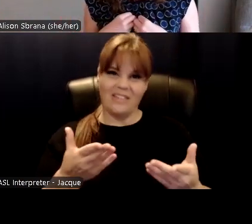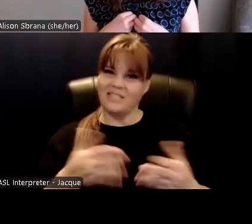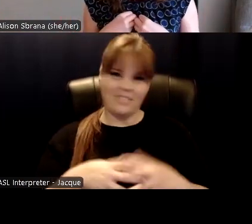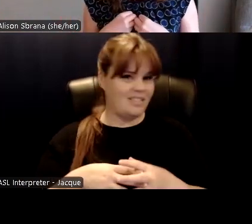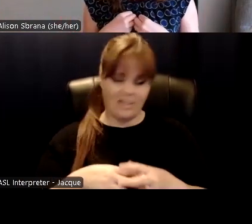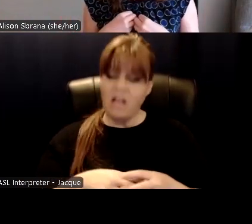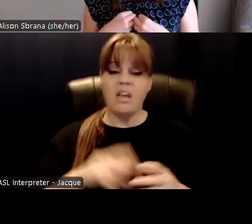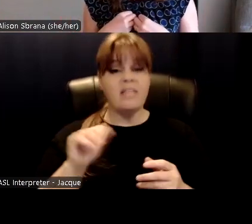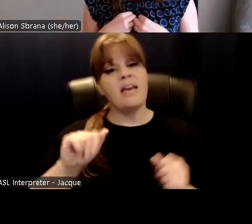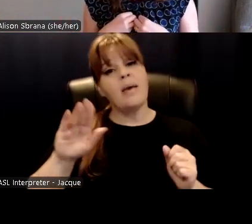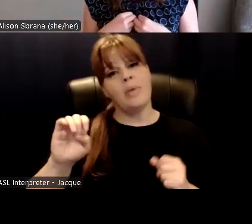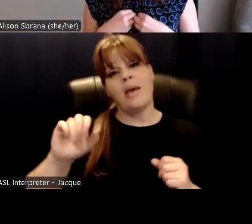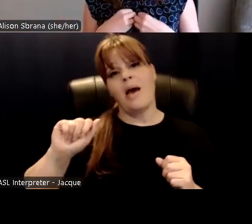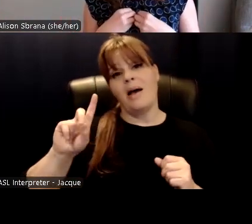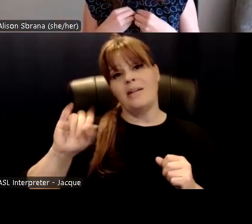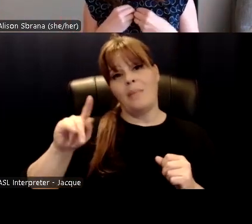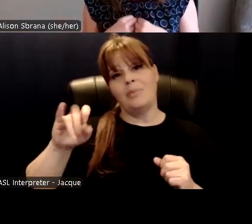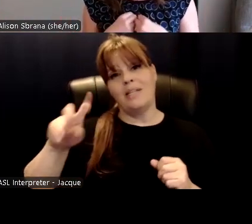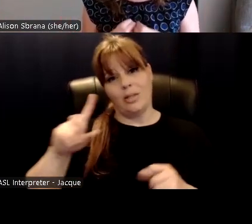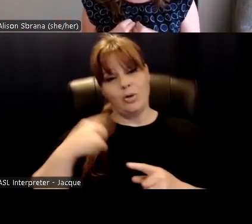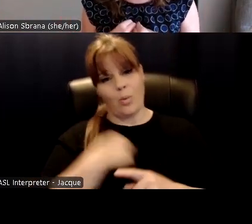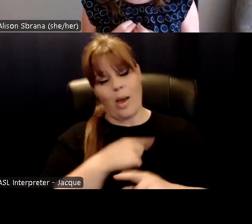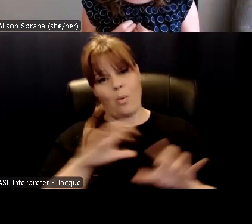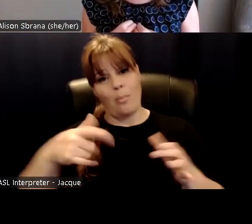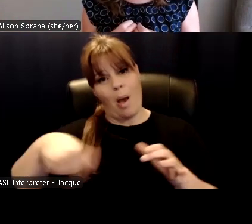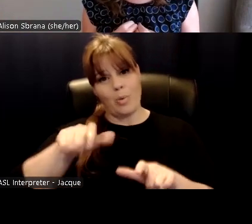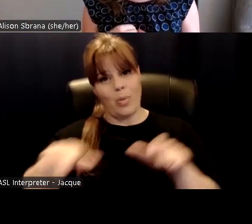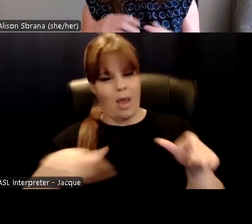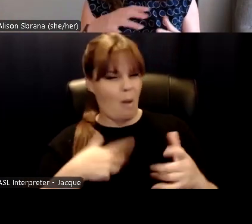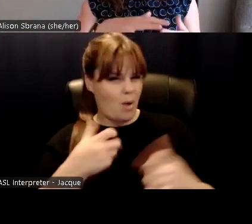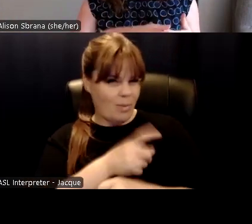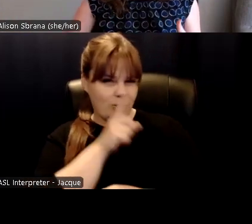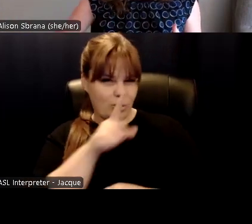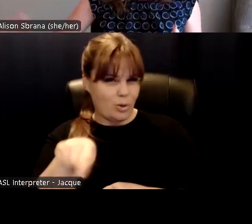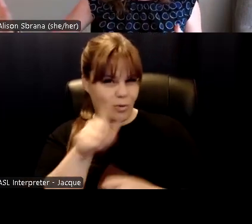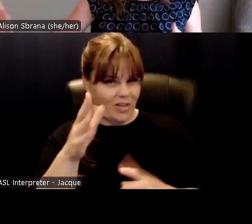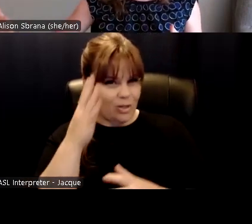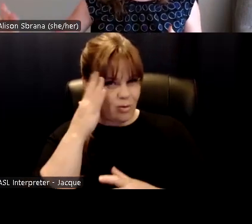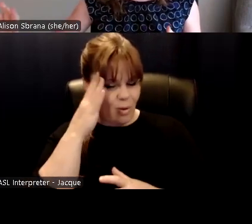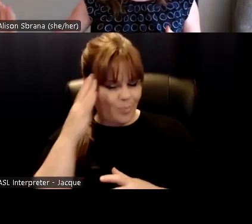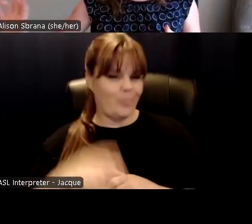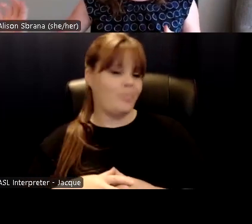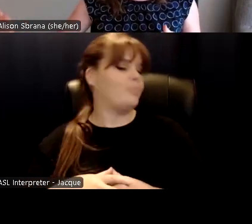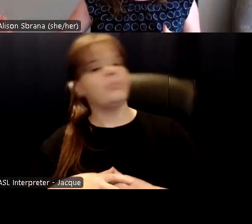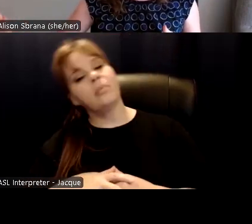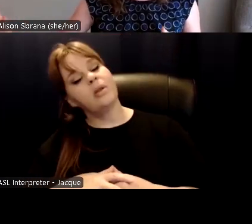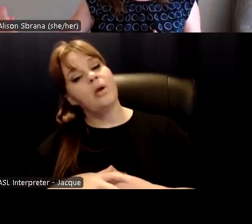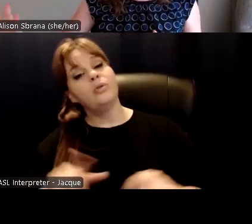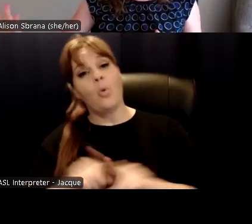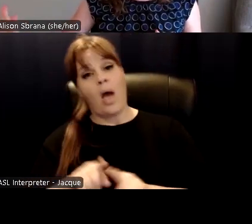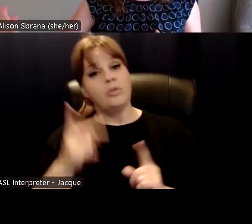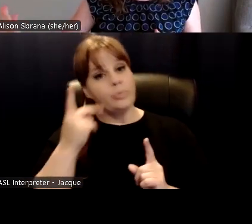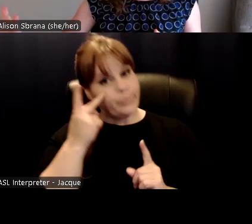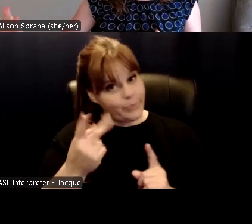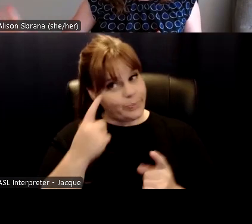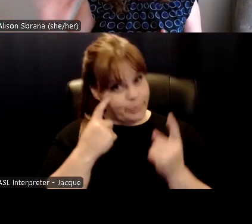be adapted for our population, and I want to make sure you know that. So as I take you through a tour of the activities I've